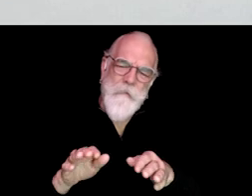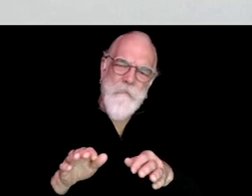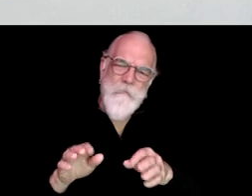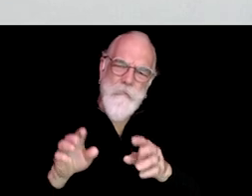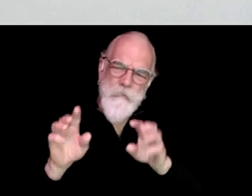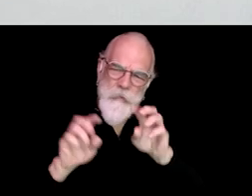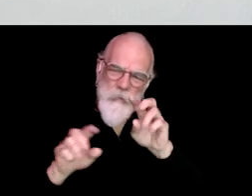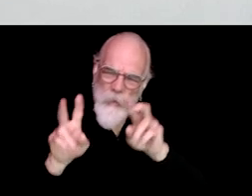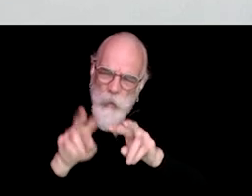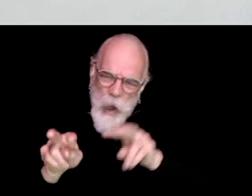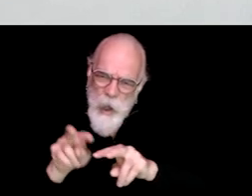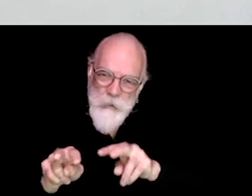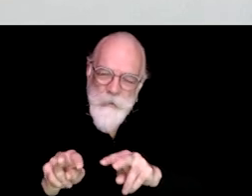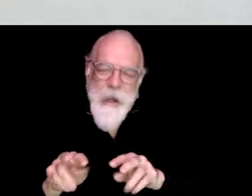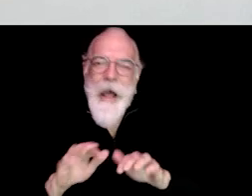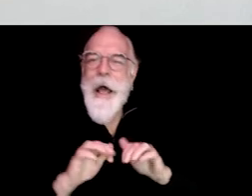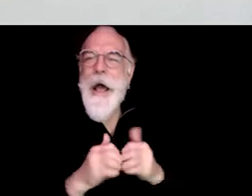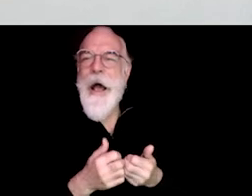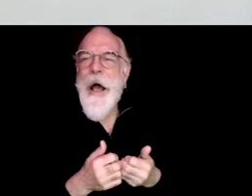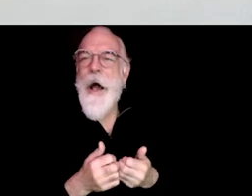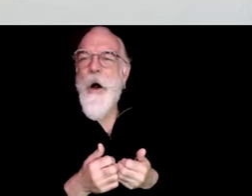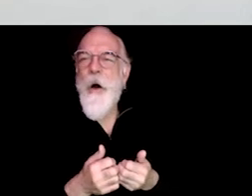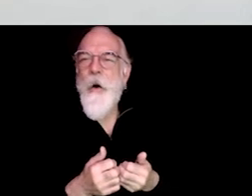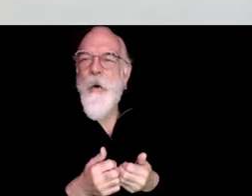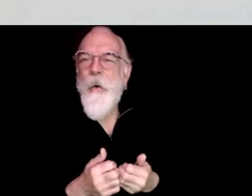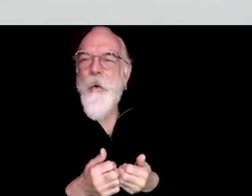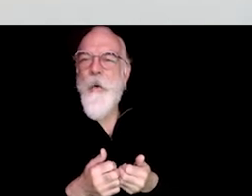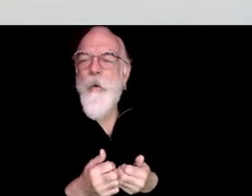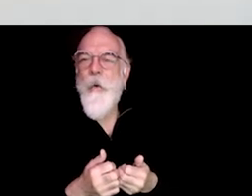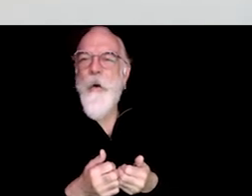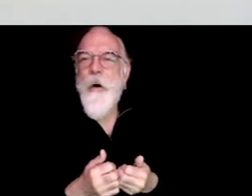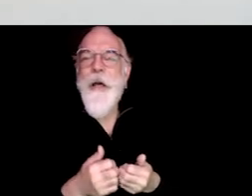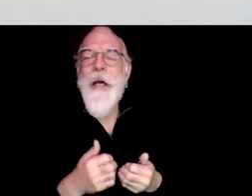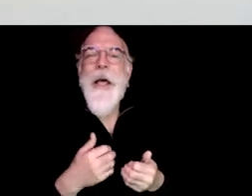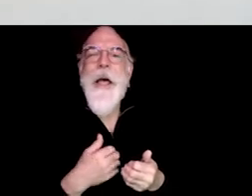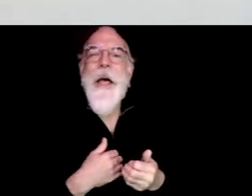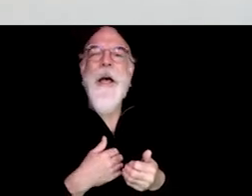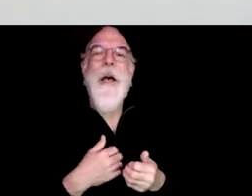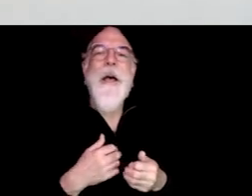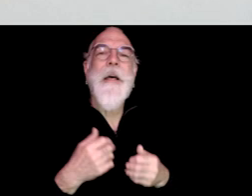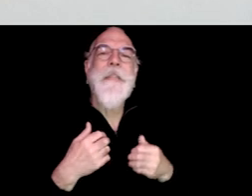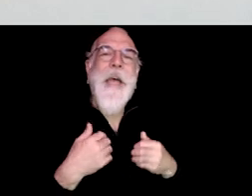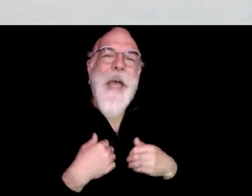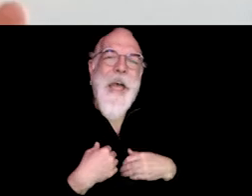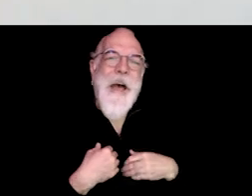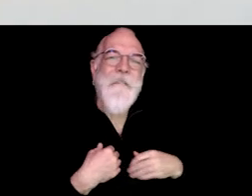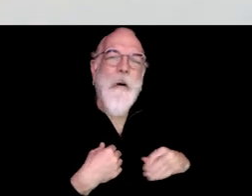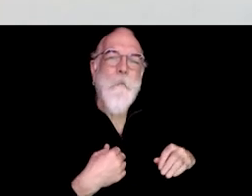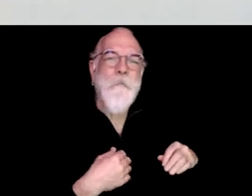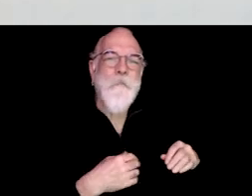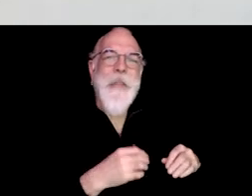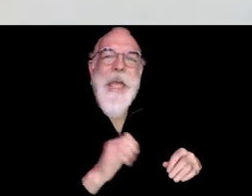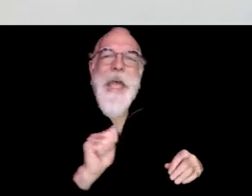that he observed them by inserting a device down into the anthill so that